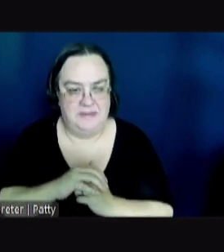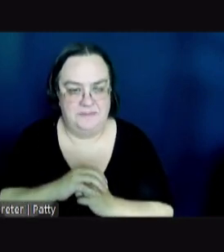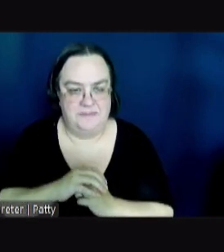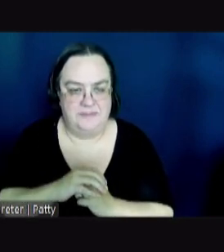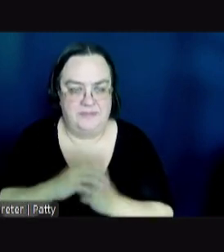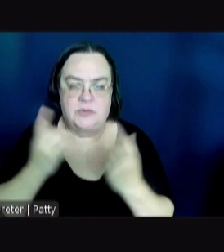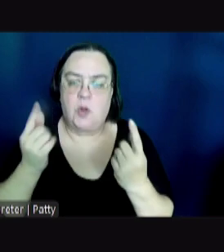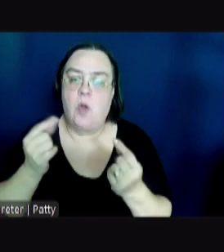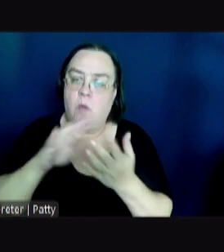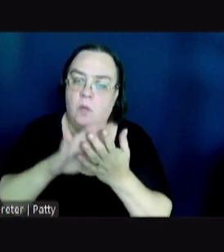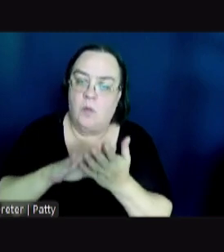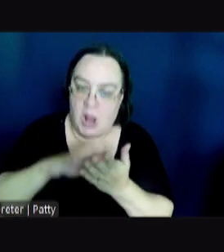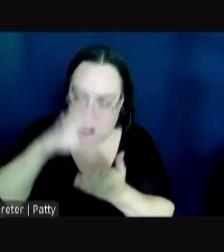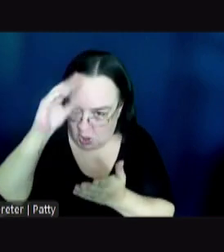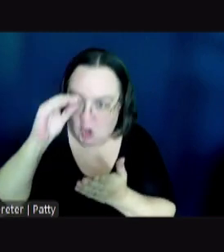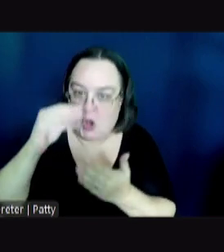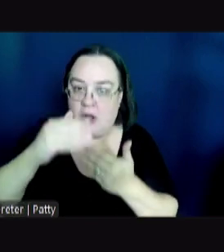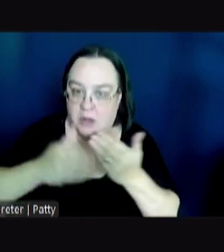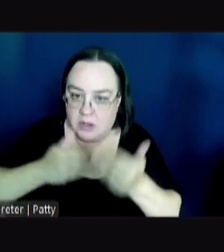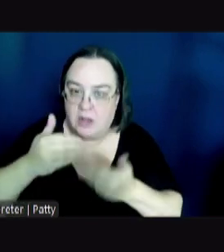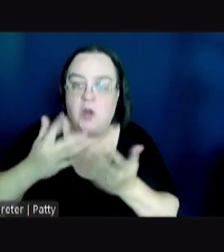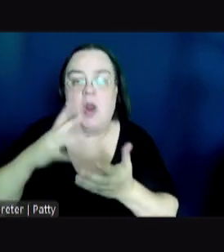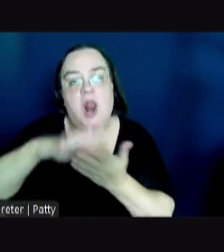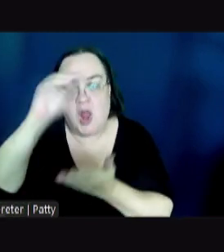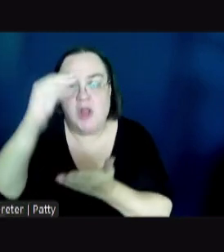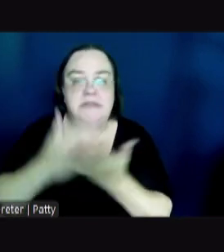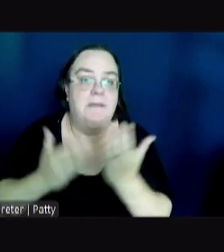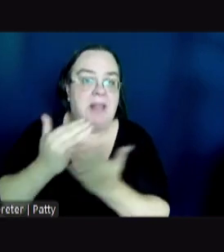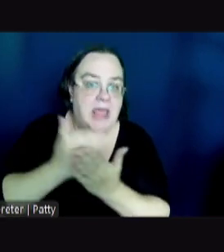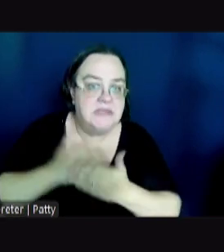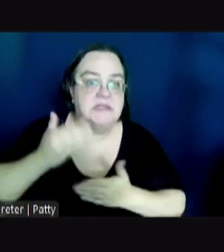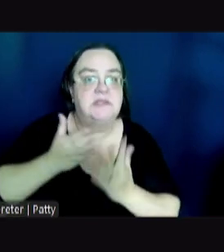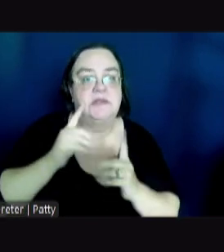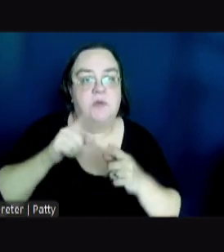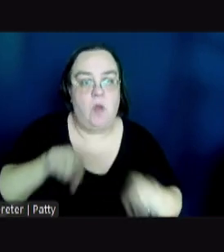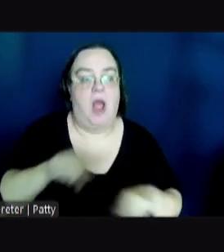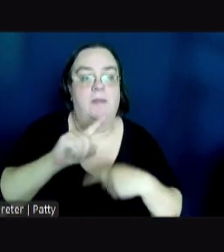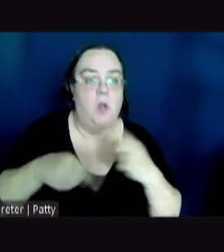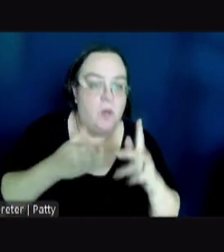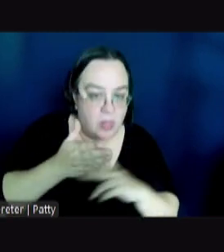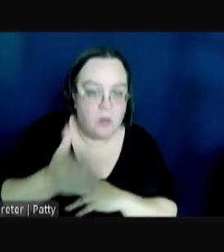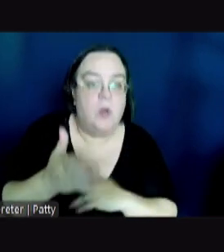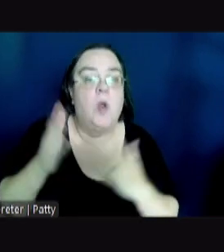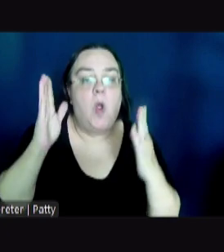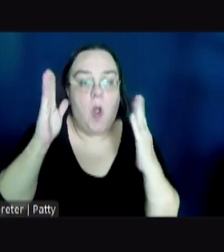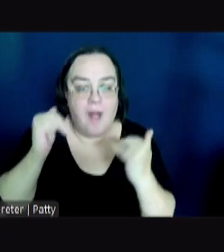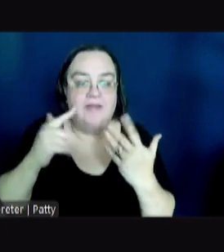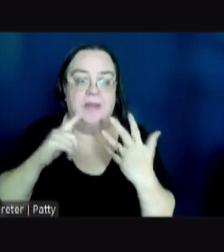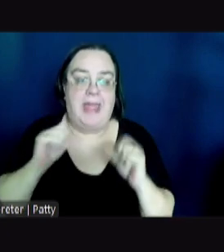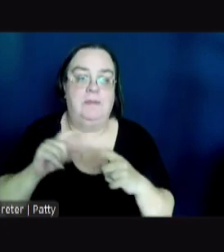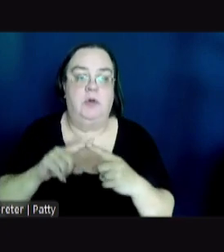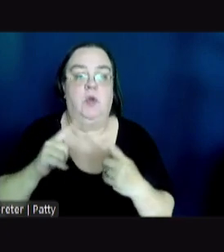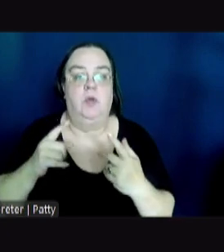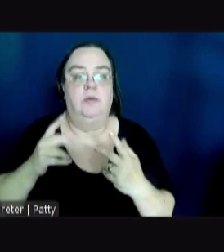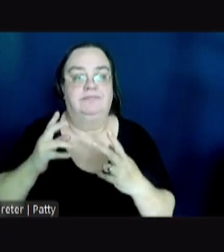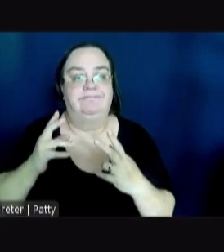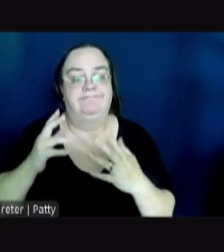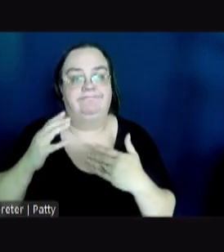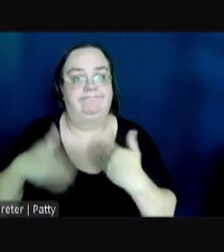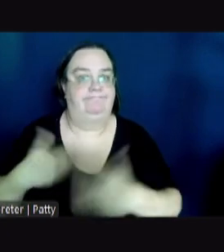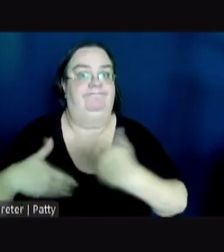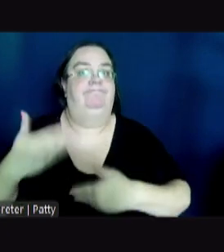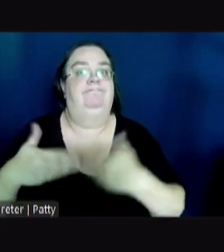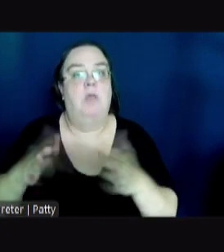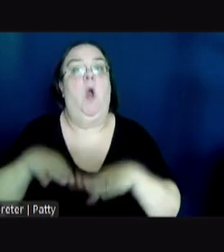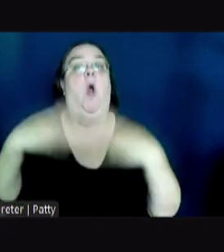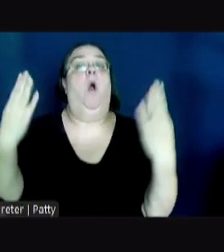some lessons, so we've actually been able to hopefully expedite the full reopening of this station a